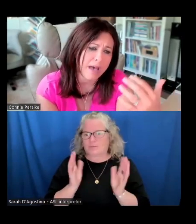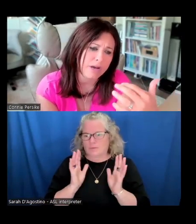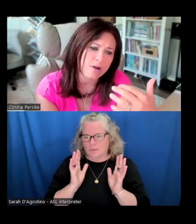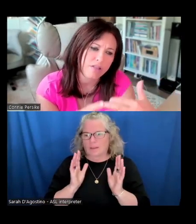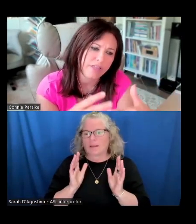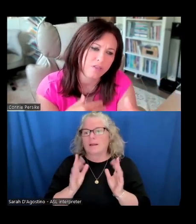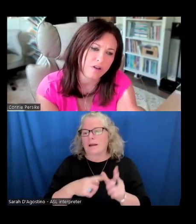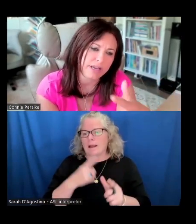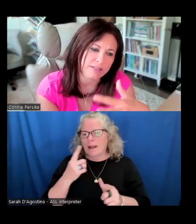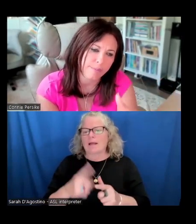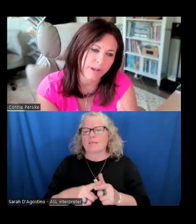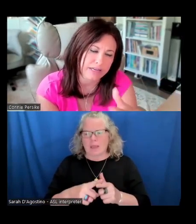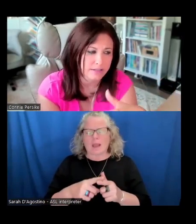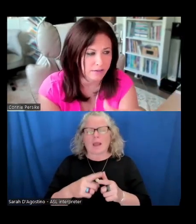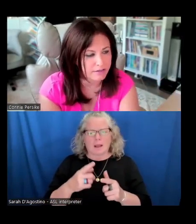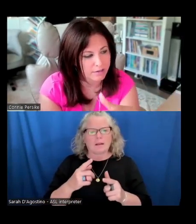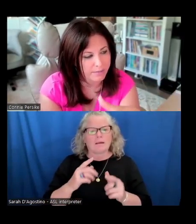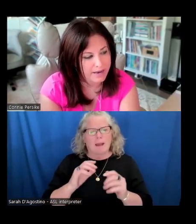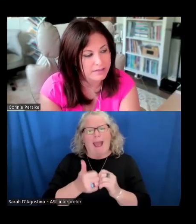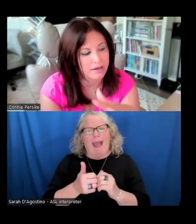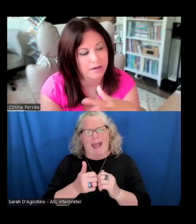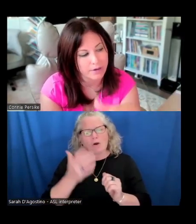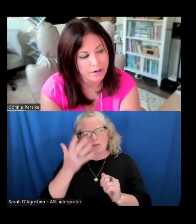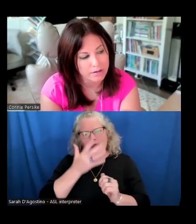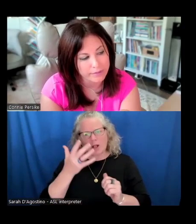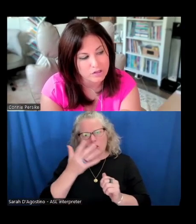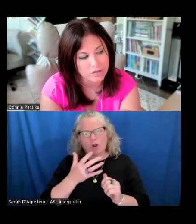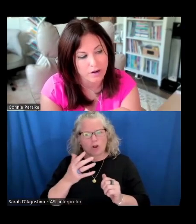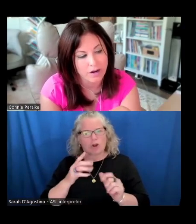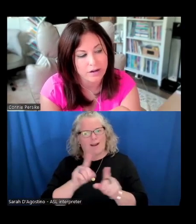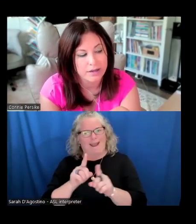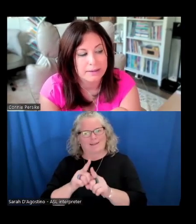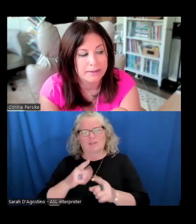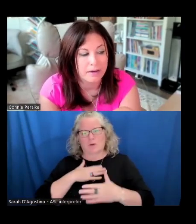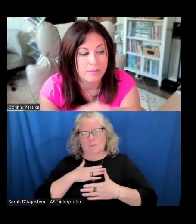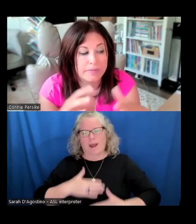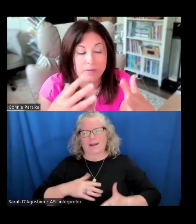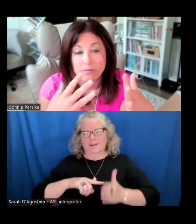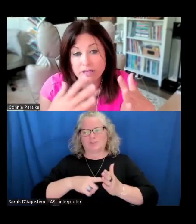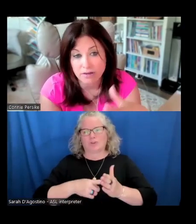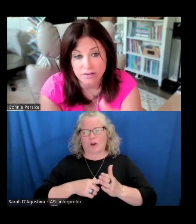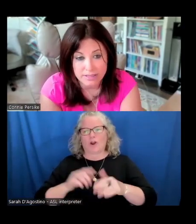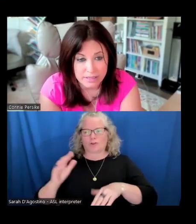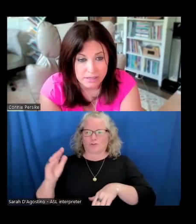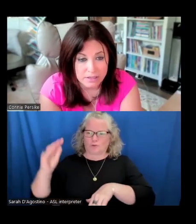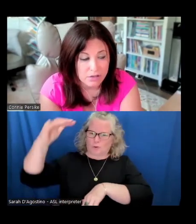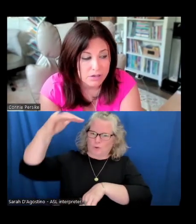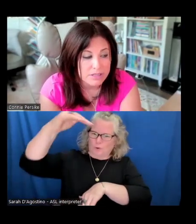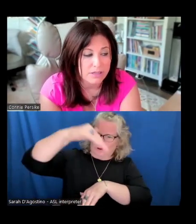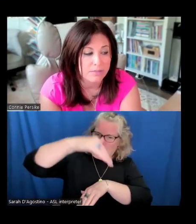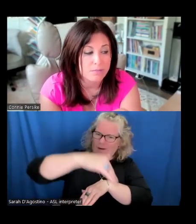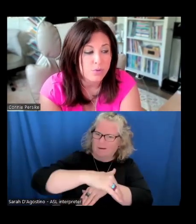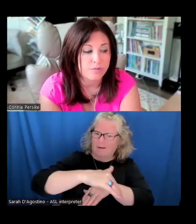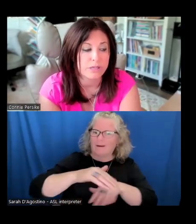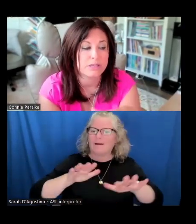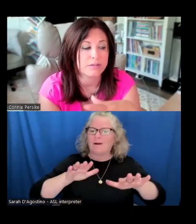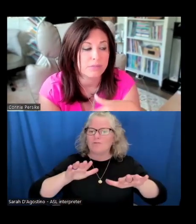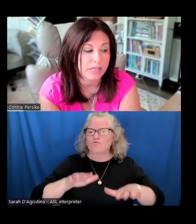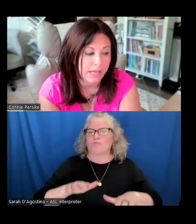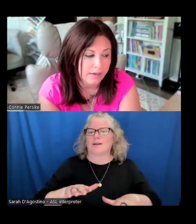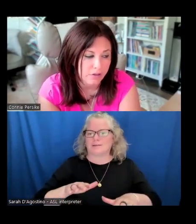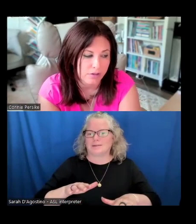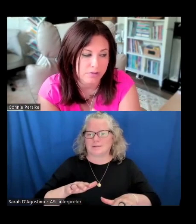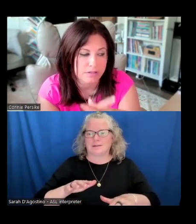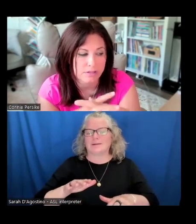we map out how they look as their body starts to rest and restore. We start to see a decrease in movement,